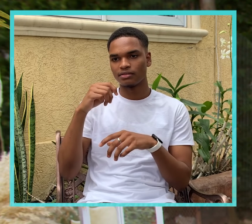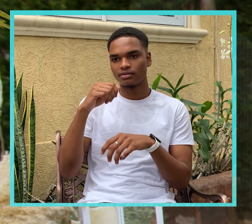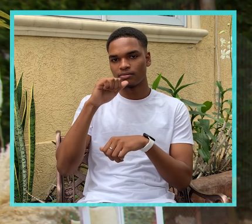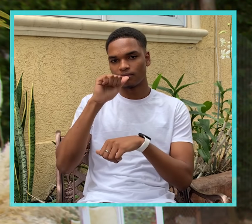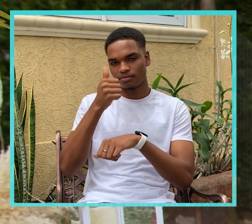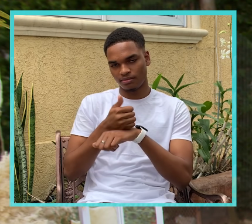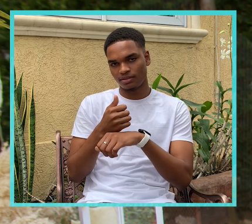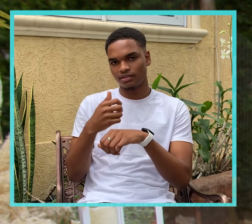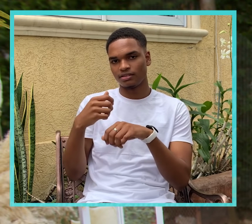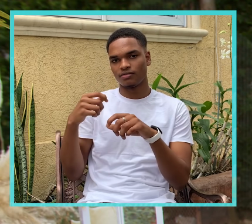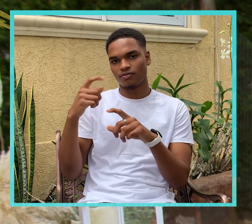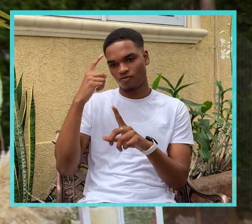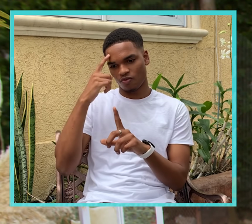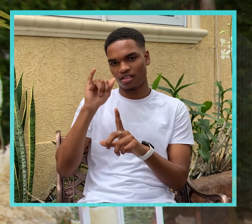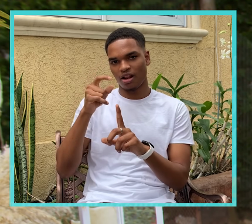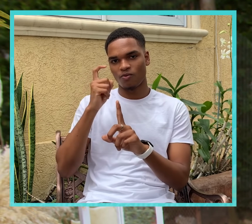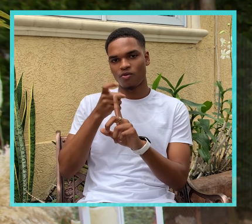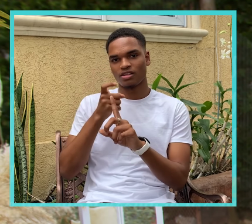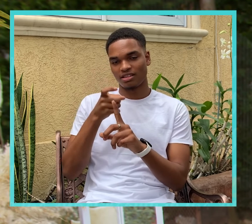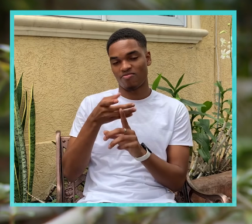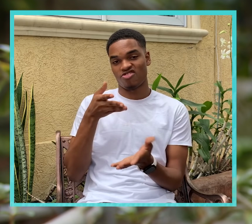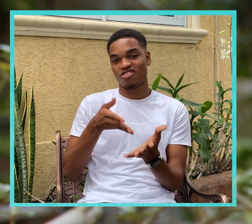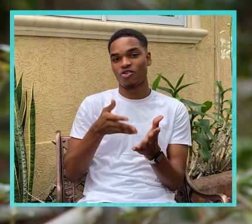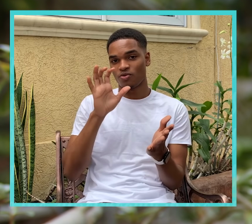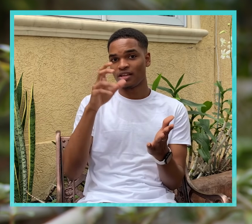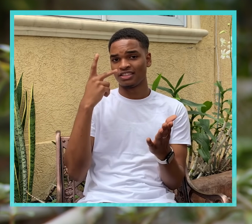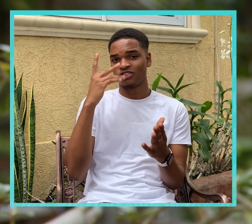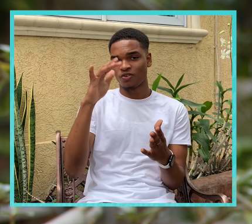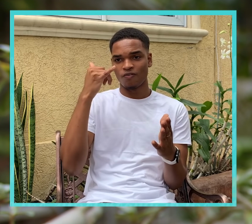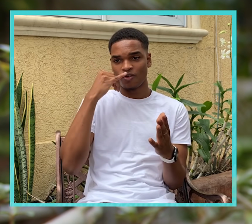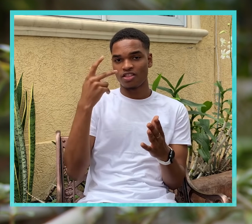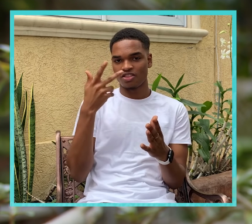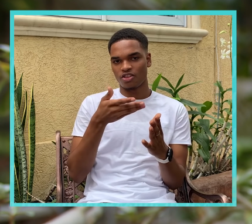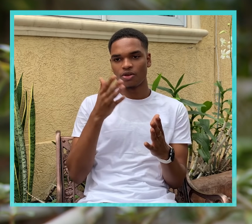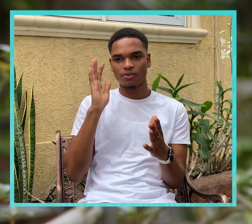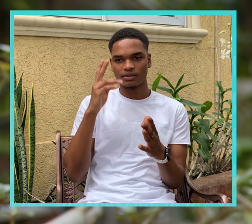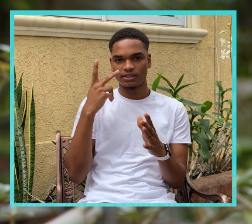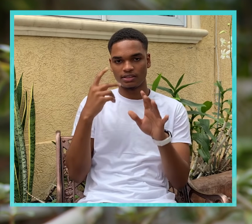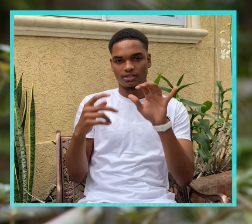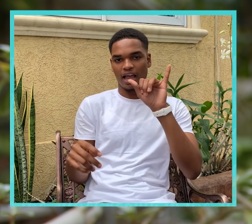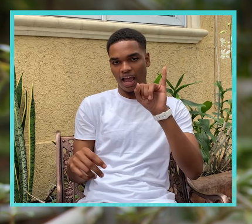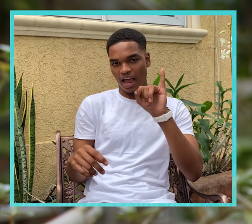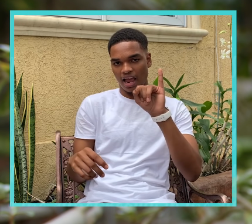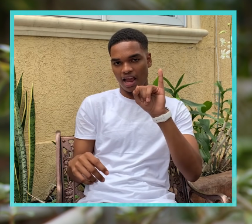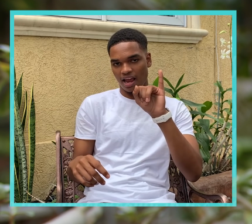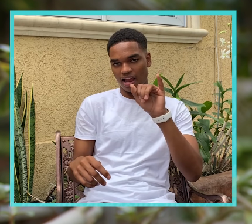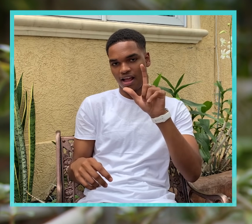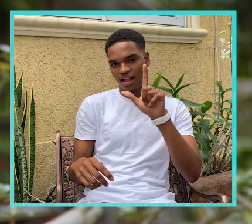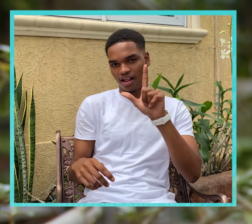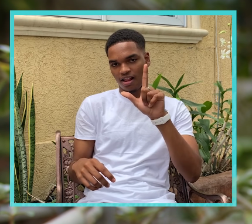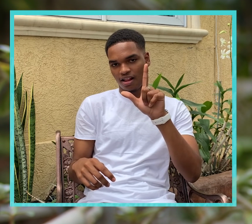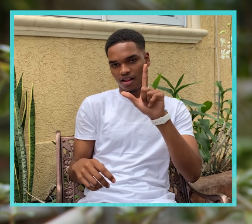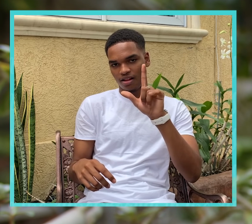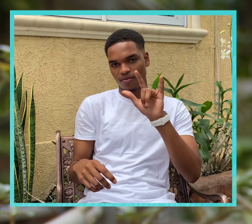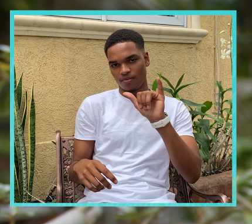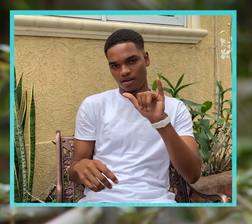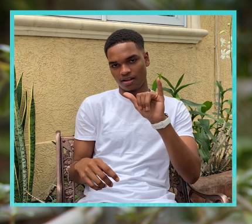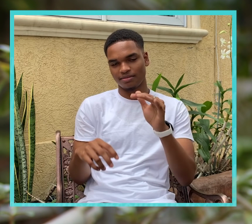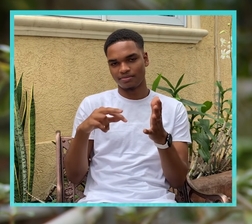for this to be put on WhatsApp as an emoji. Oh, that's so cool. So this is I-L-Y.